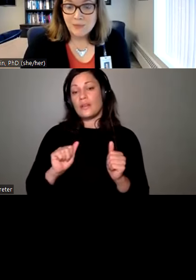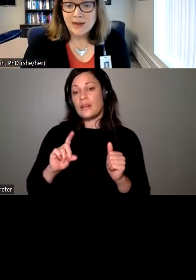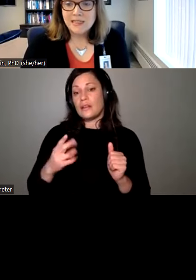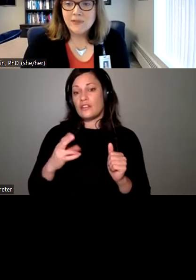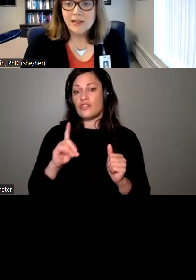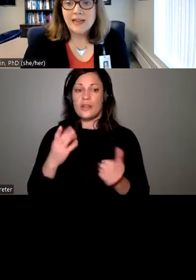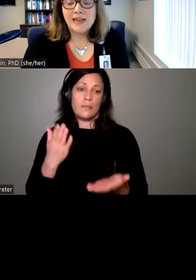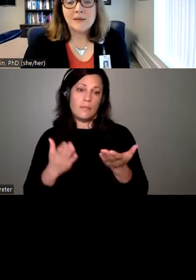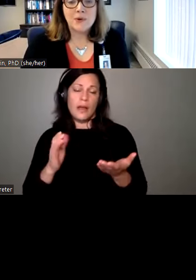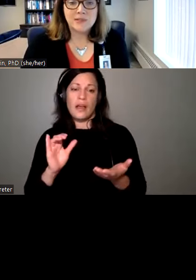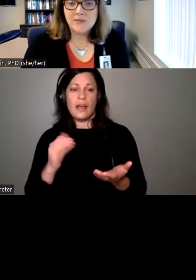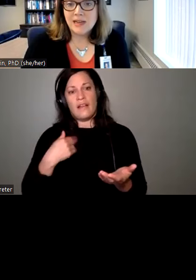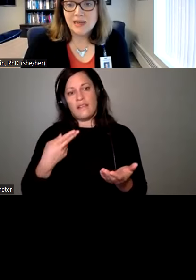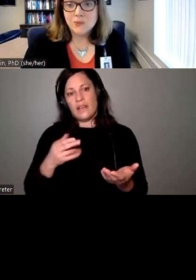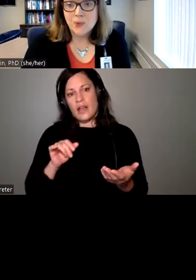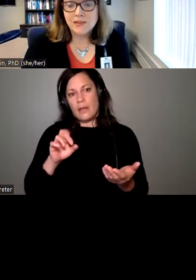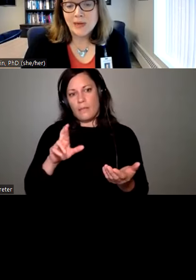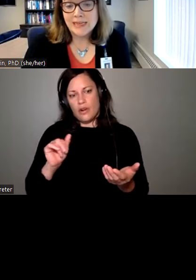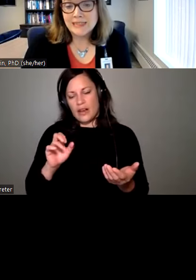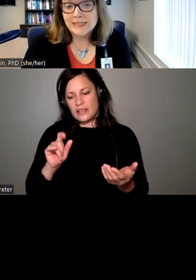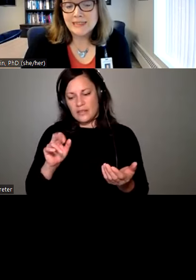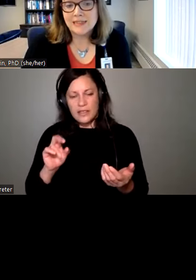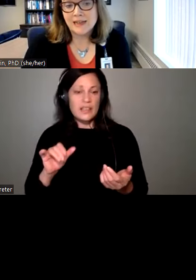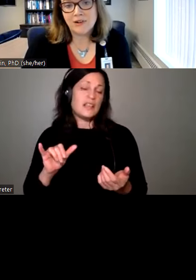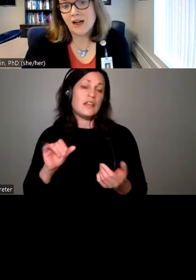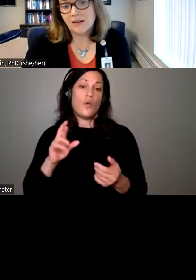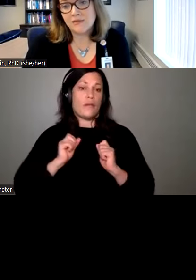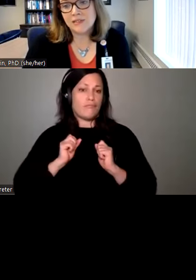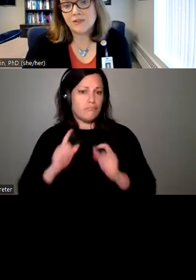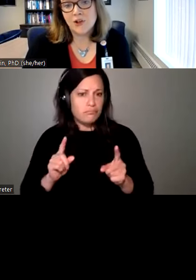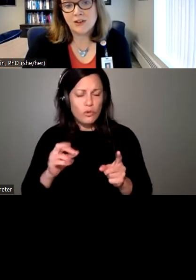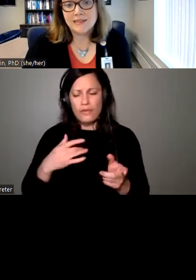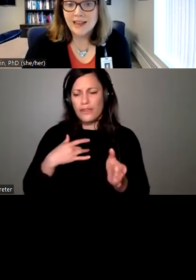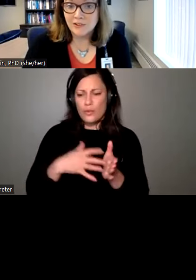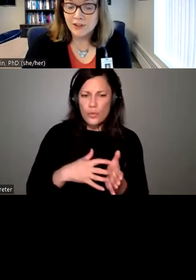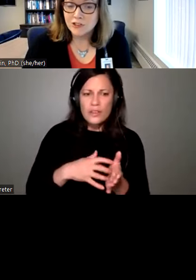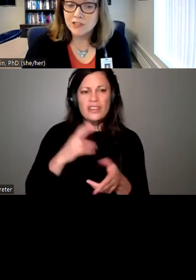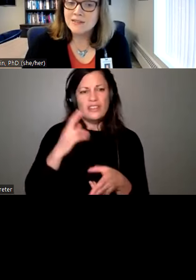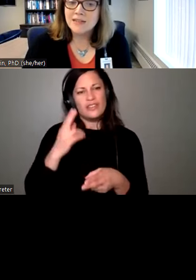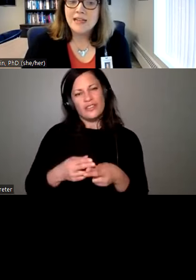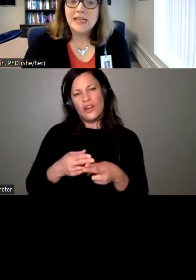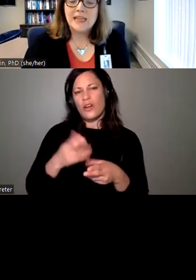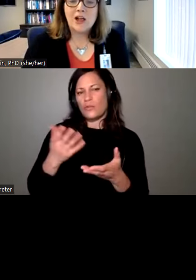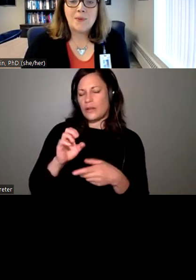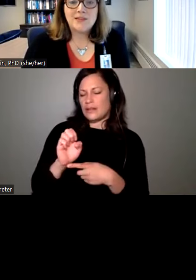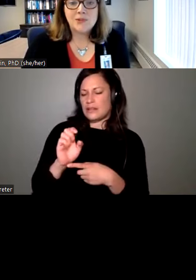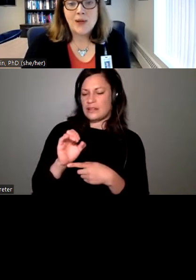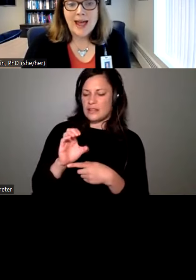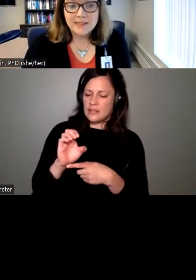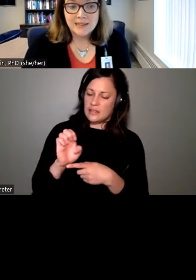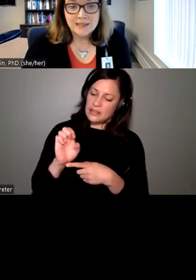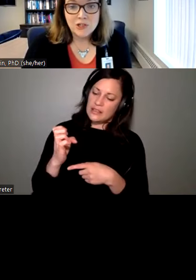with hyperactivity and impulsivity, as well as weaknesses in a set of cognitive skills called executive functions that help us